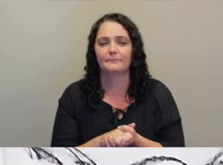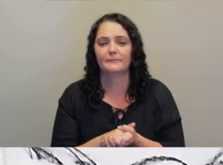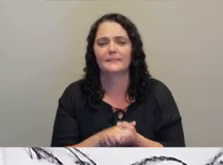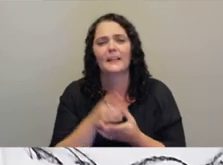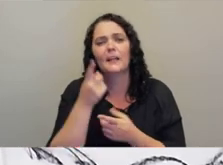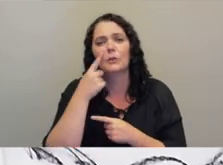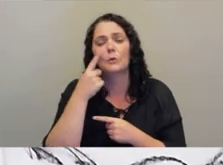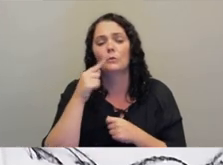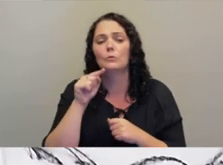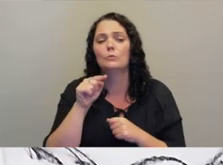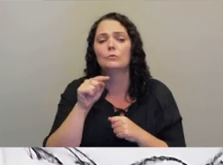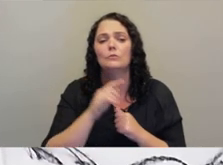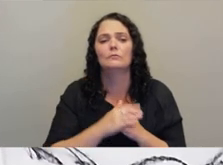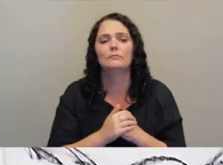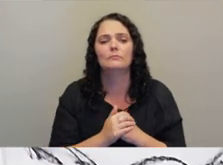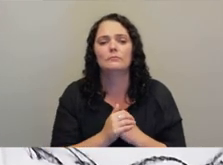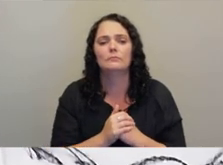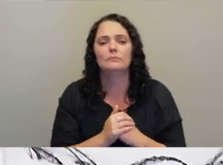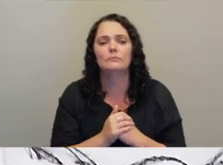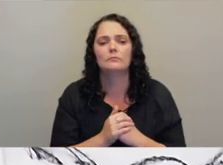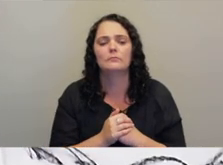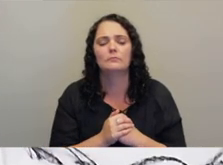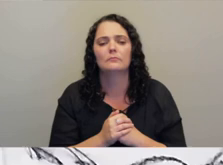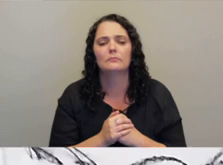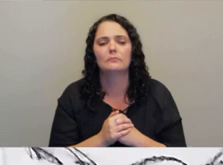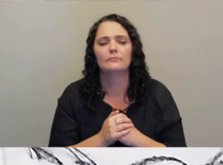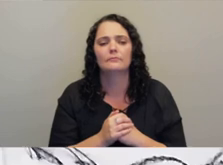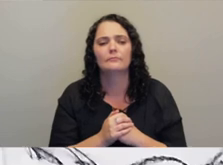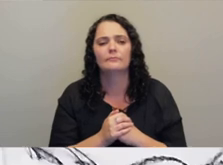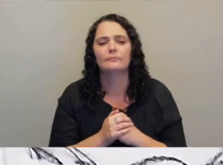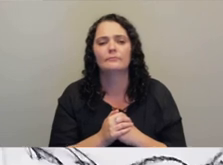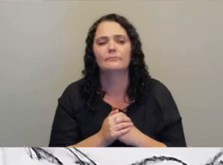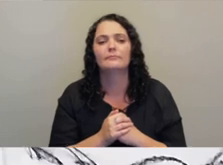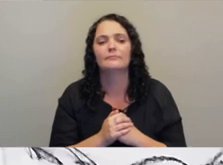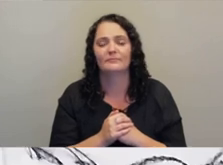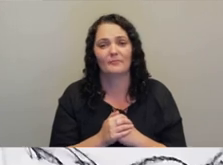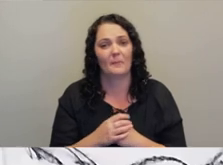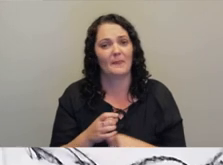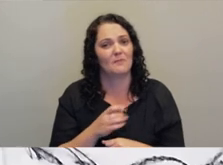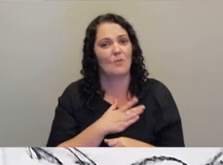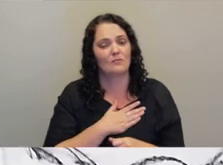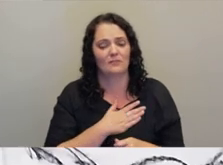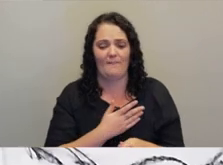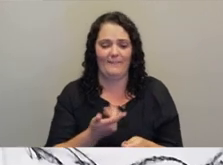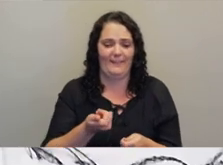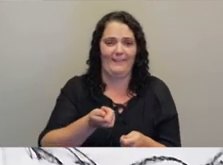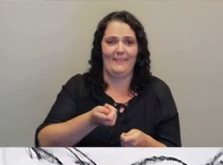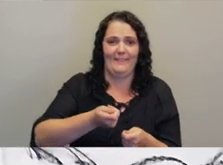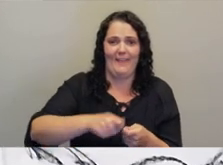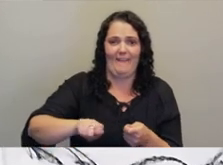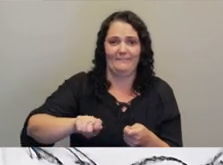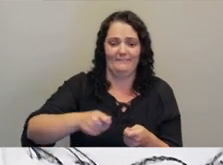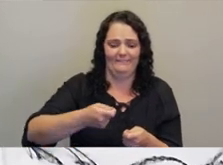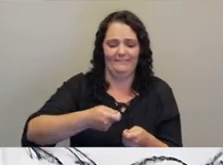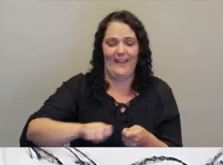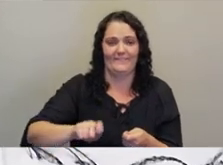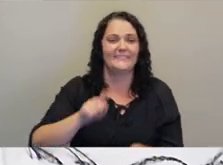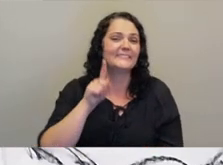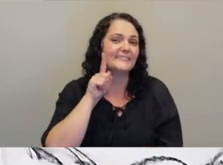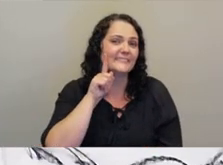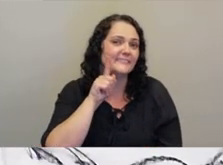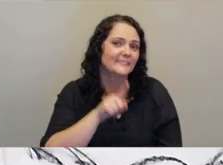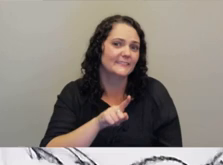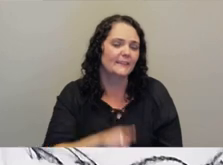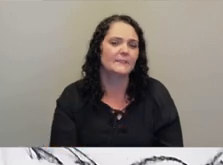see that is a reed pen, which I just carved myself. All right there. And I just carved this one